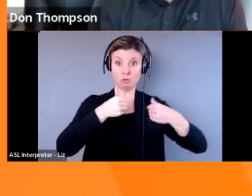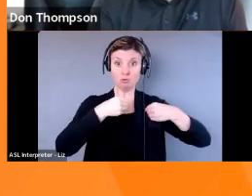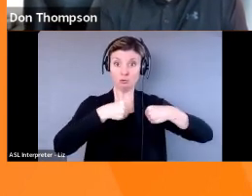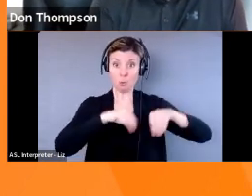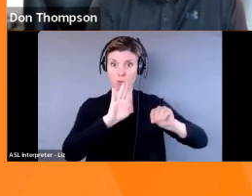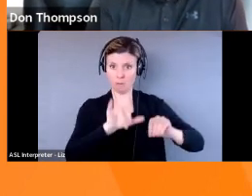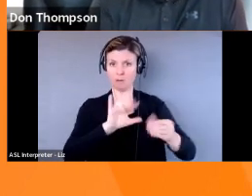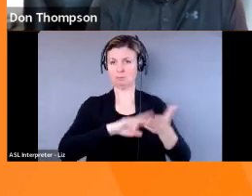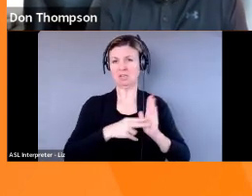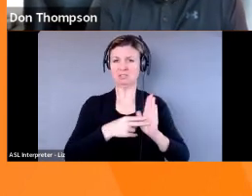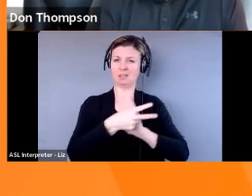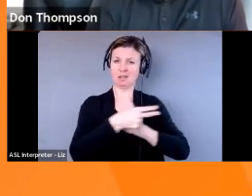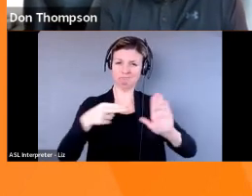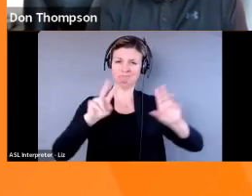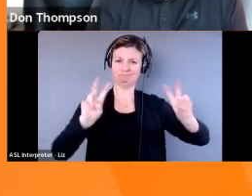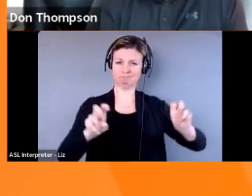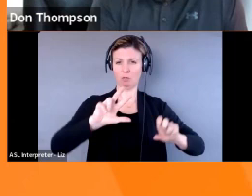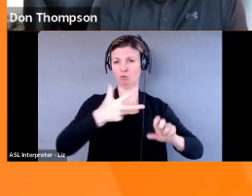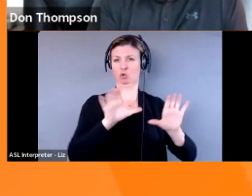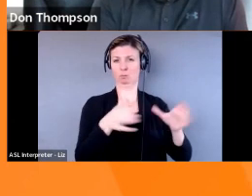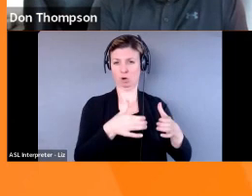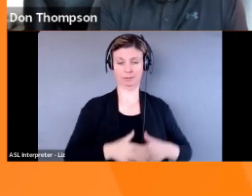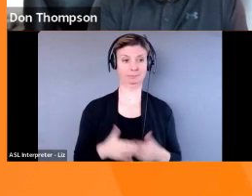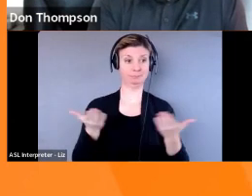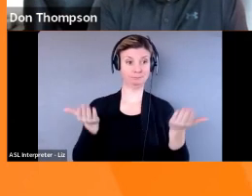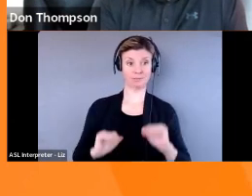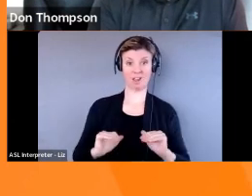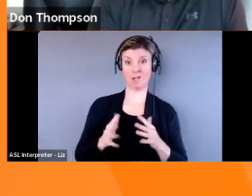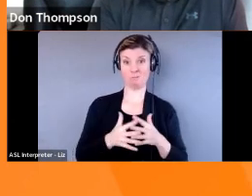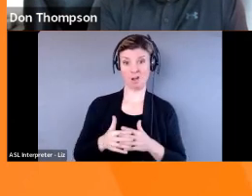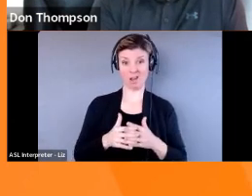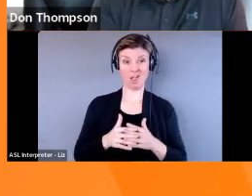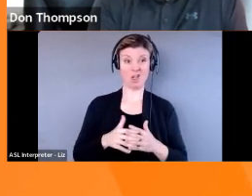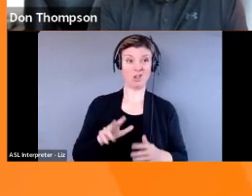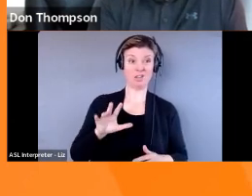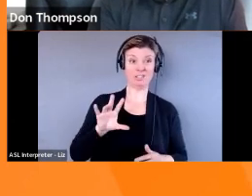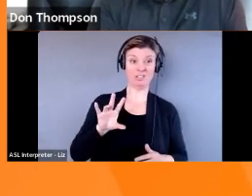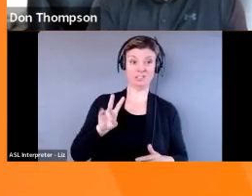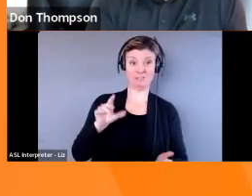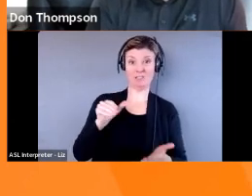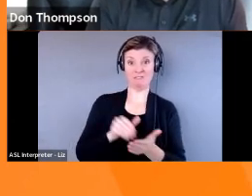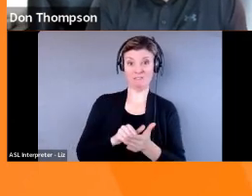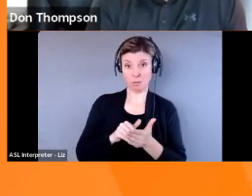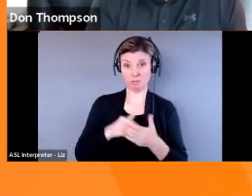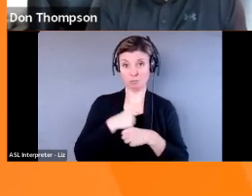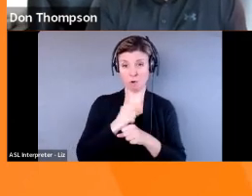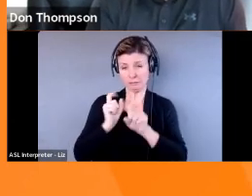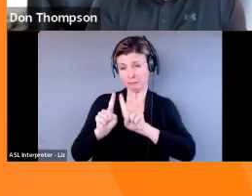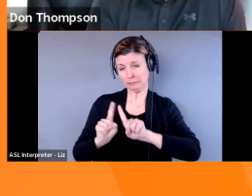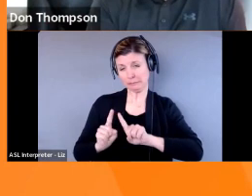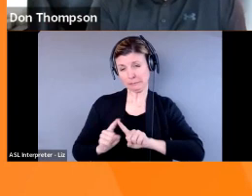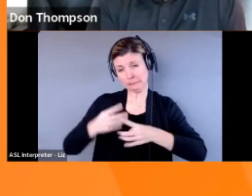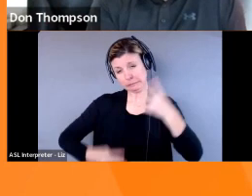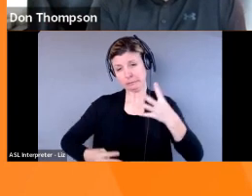Okay. The US, 7,000 products are sold per minute. 89% of sellers use FBA, and this